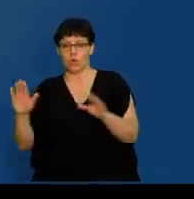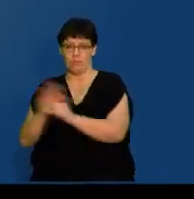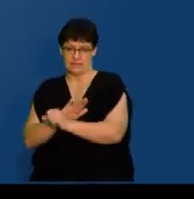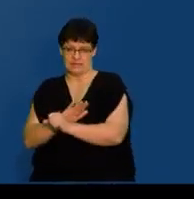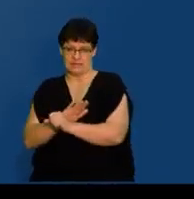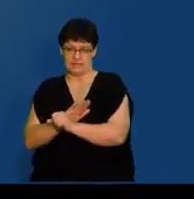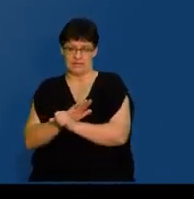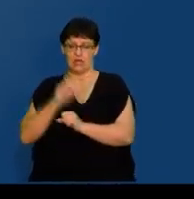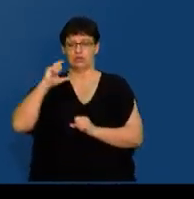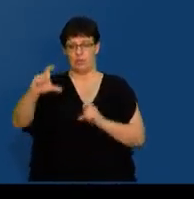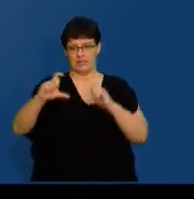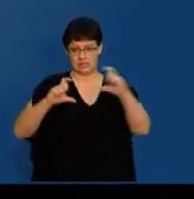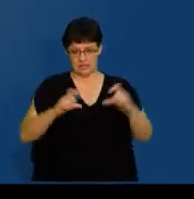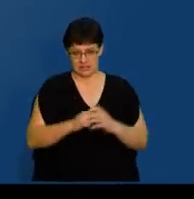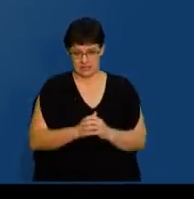as well as